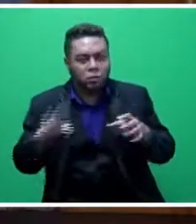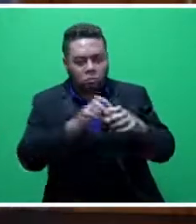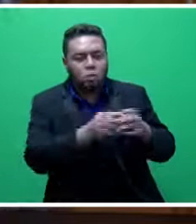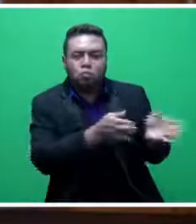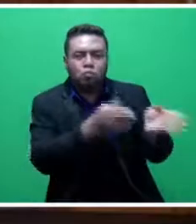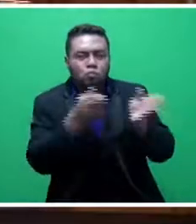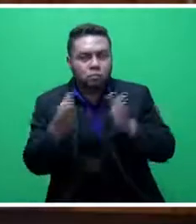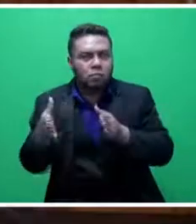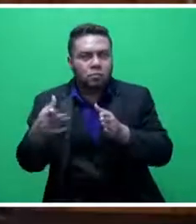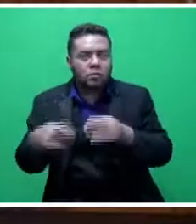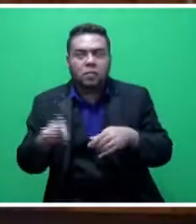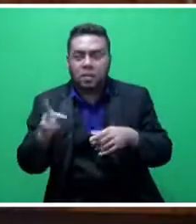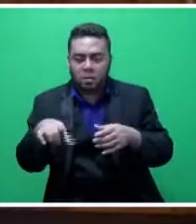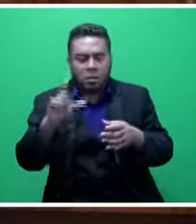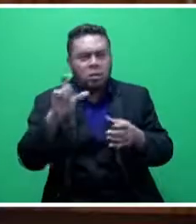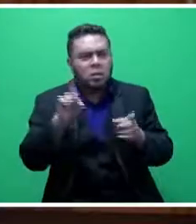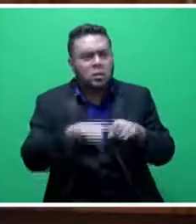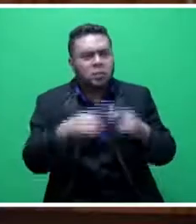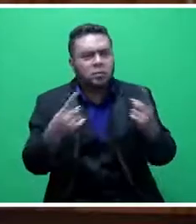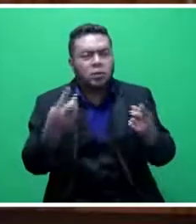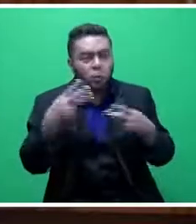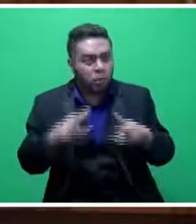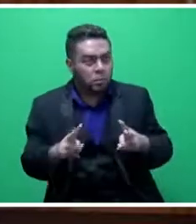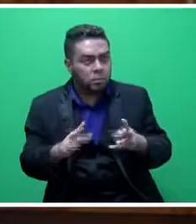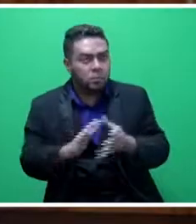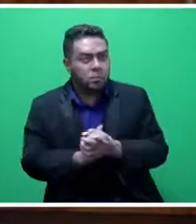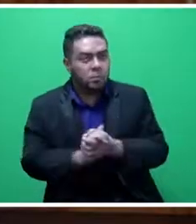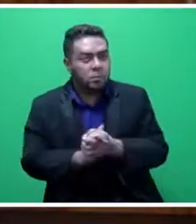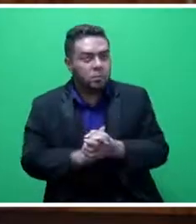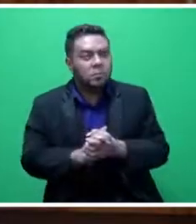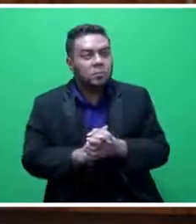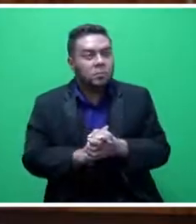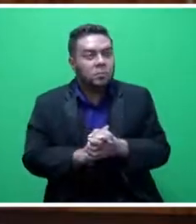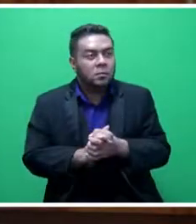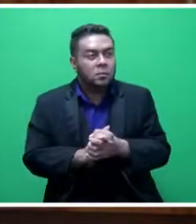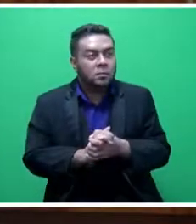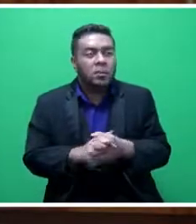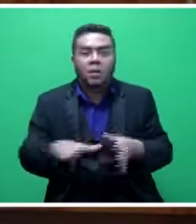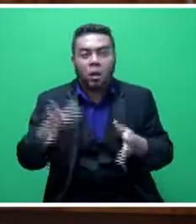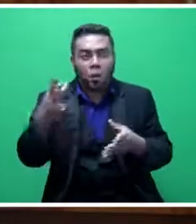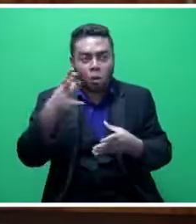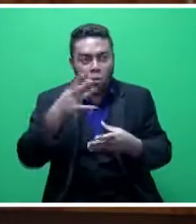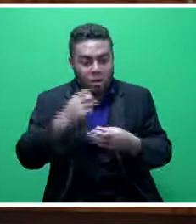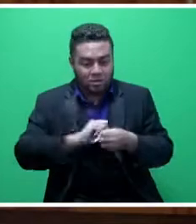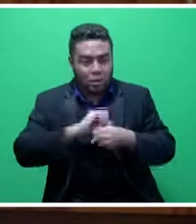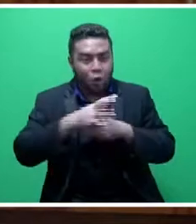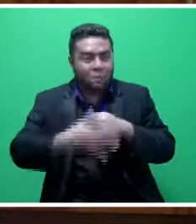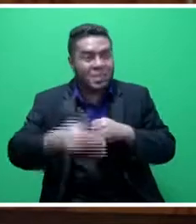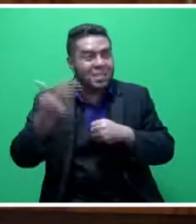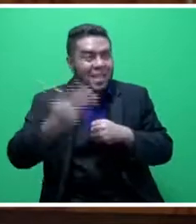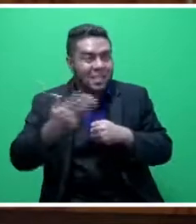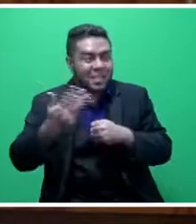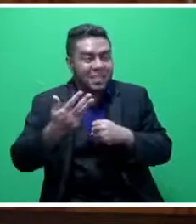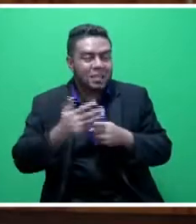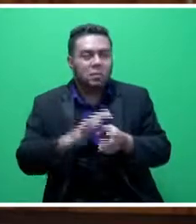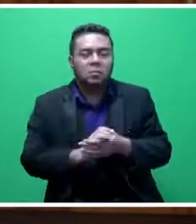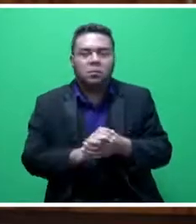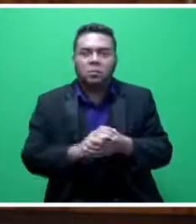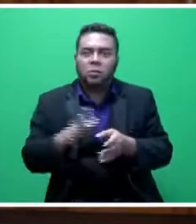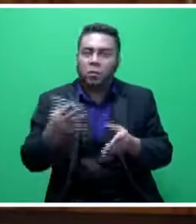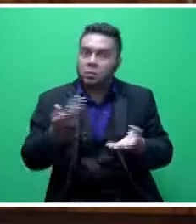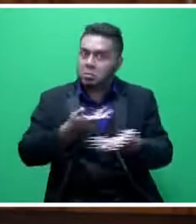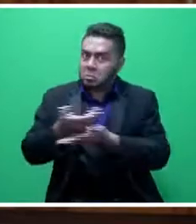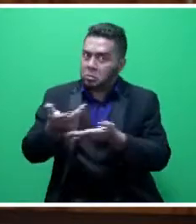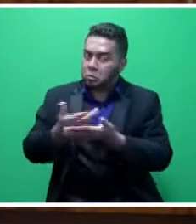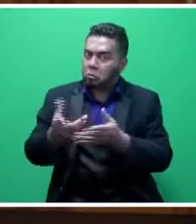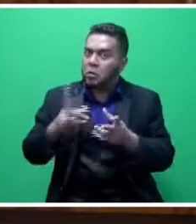There are things like coding, etc. Unfortunately, prior to the COVID-19, we were in discussions with a couple of people from